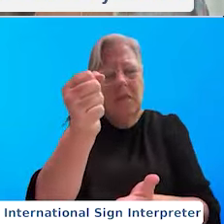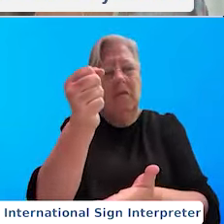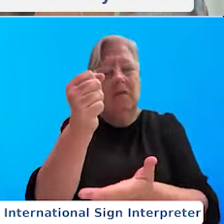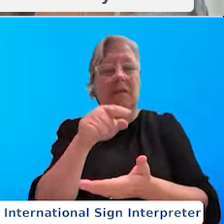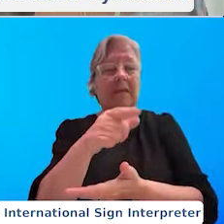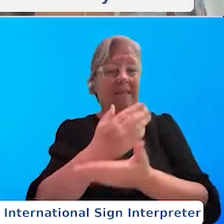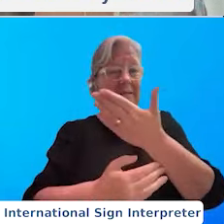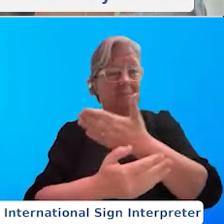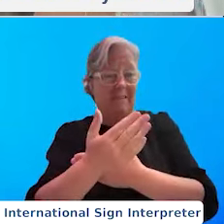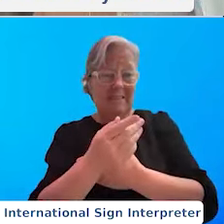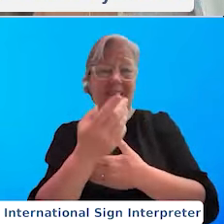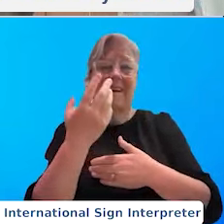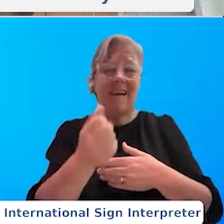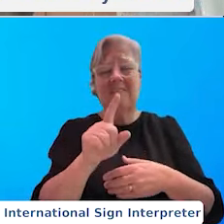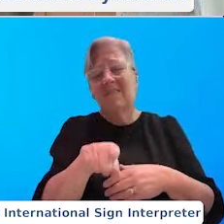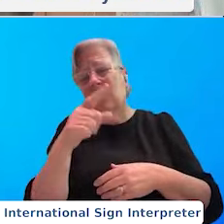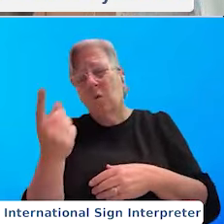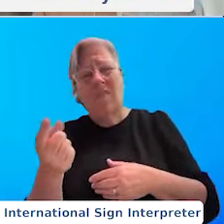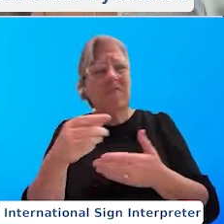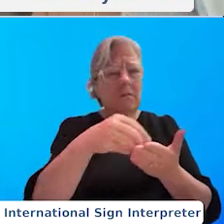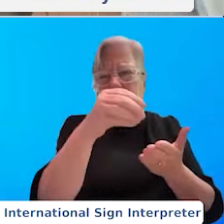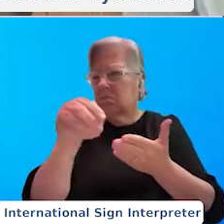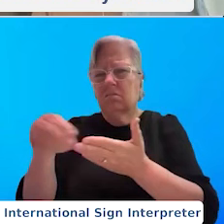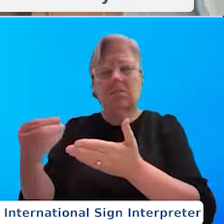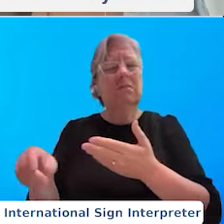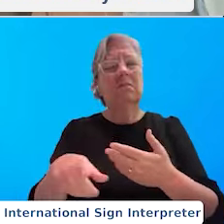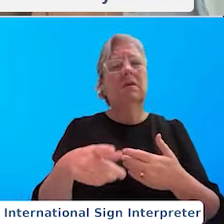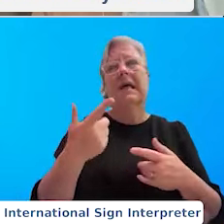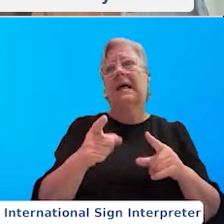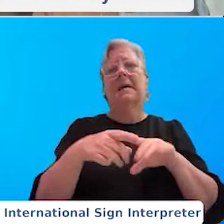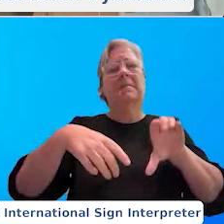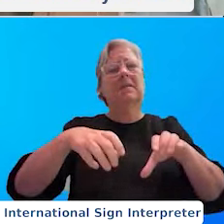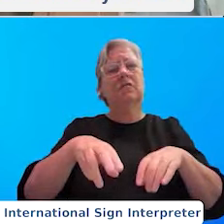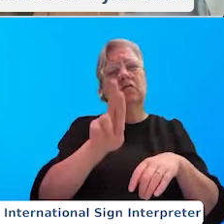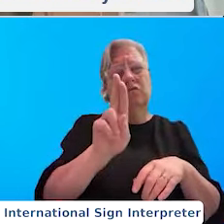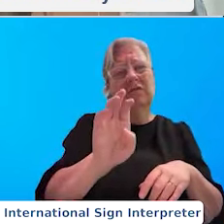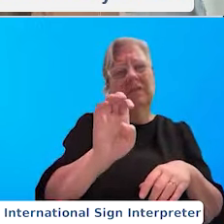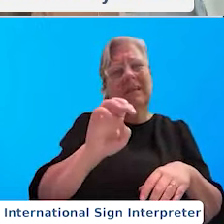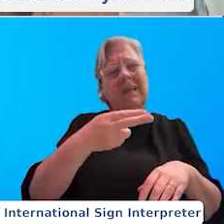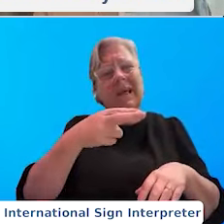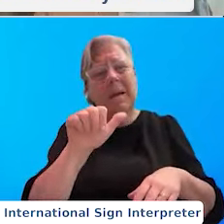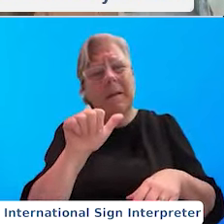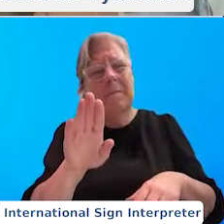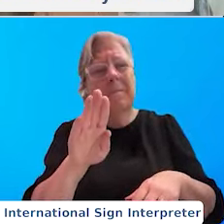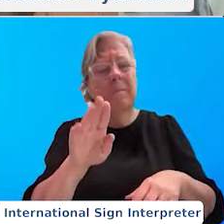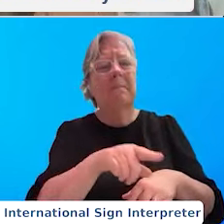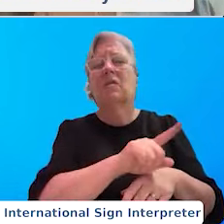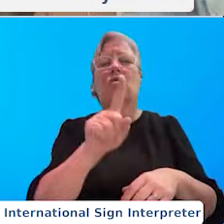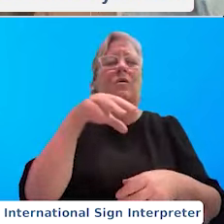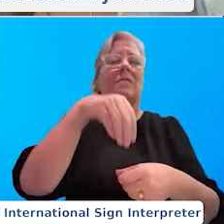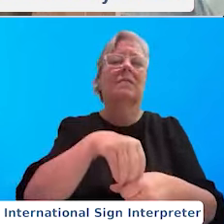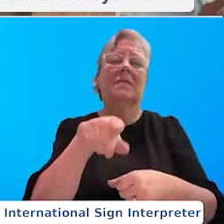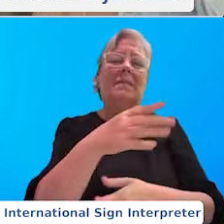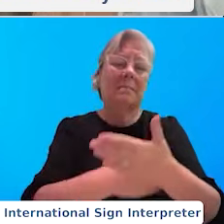there are challenges there. This approach can underestimate disability expenditure, maybe because some budget lines,